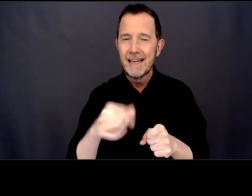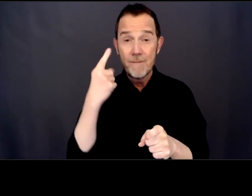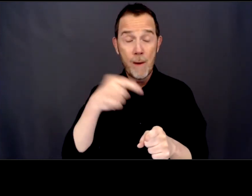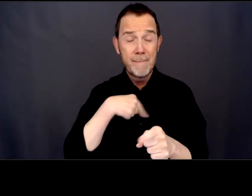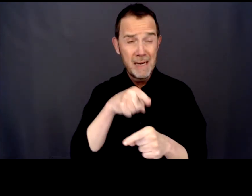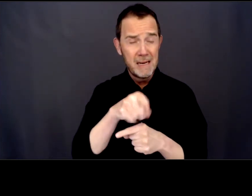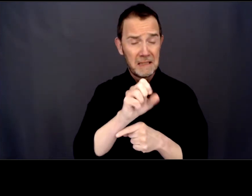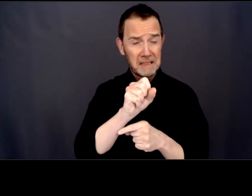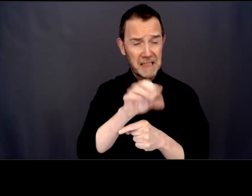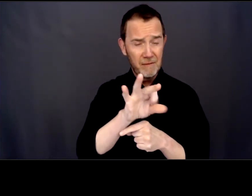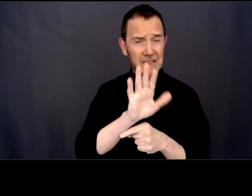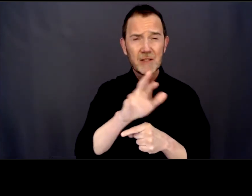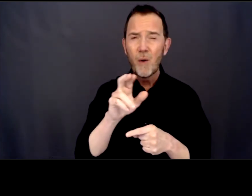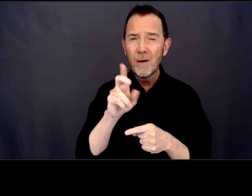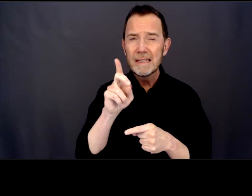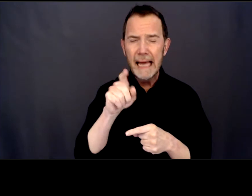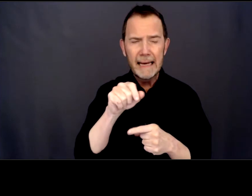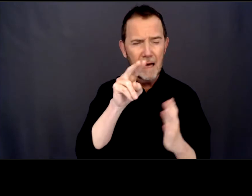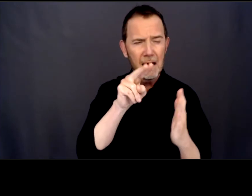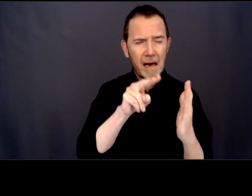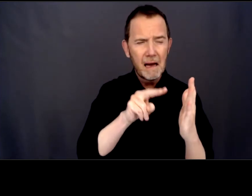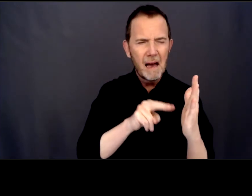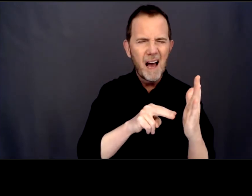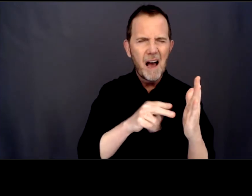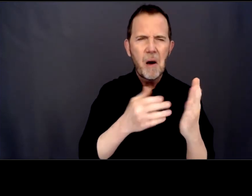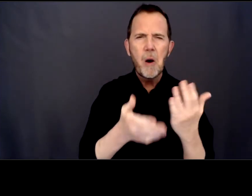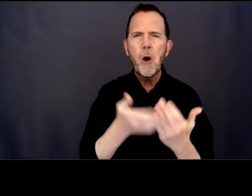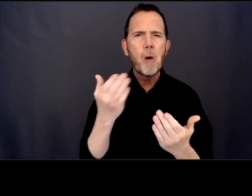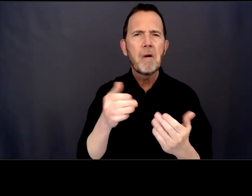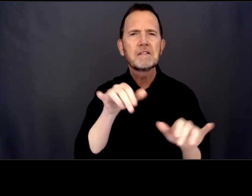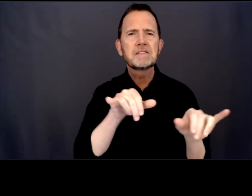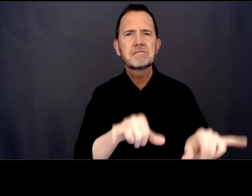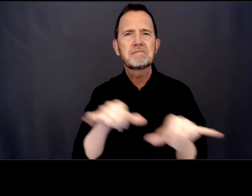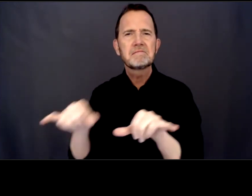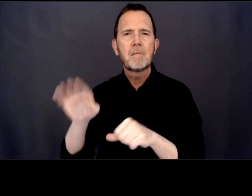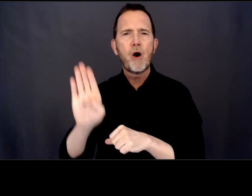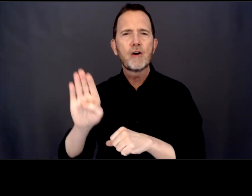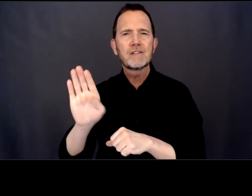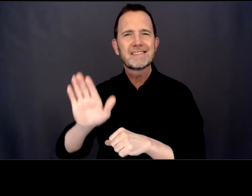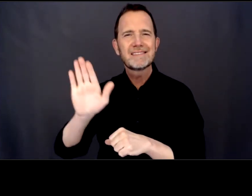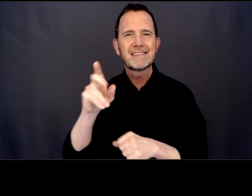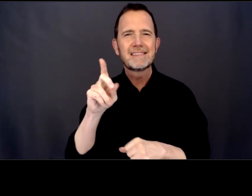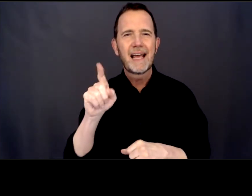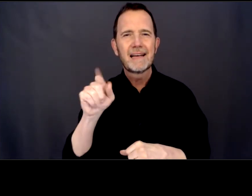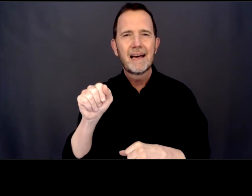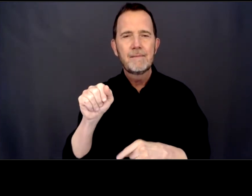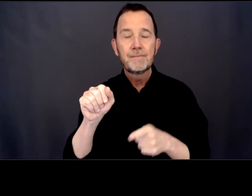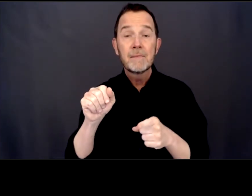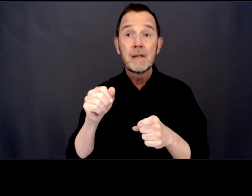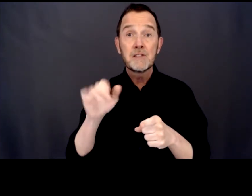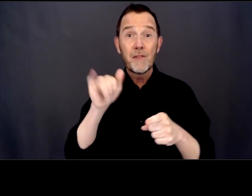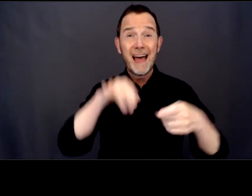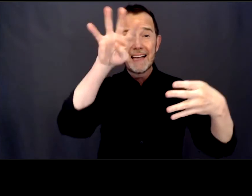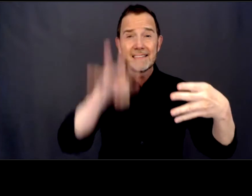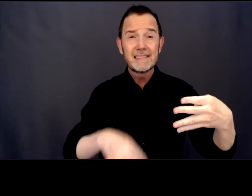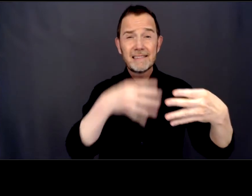I would ask everyone to think really closely about the occupational chart information that Michelle